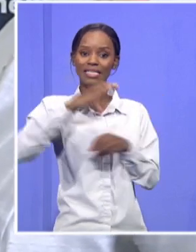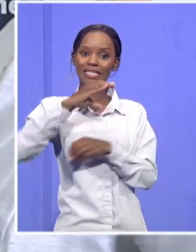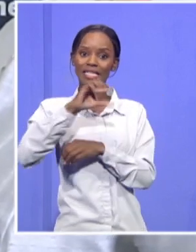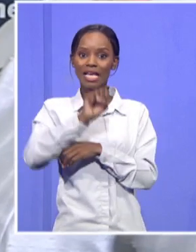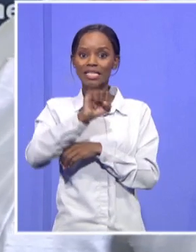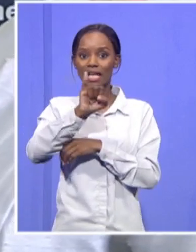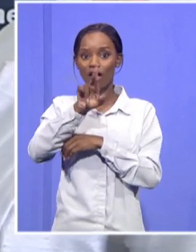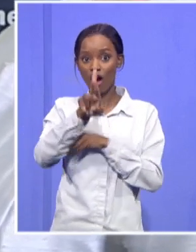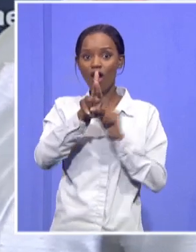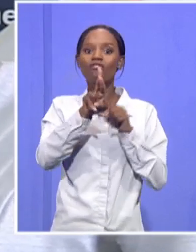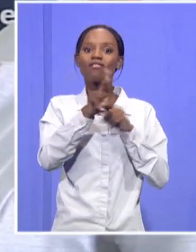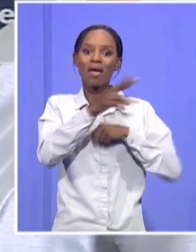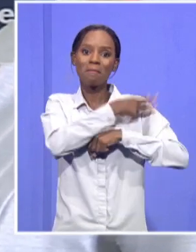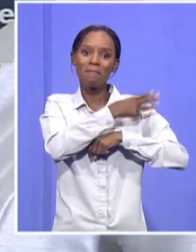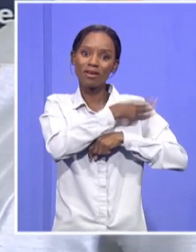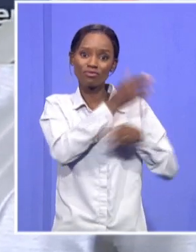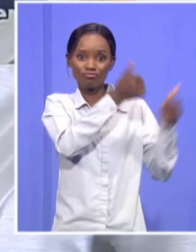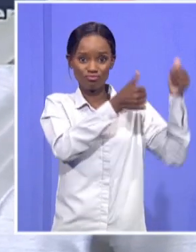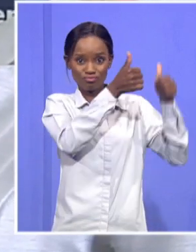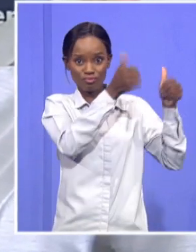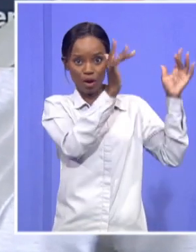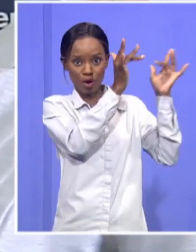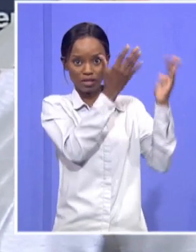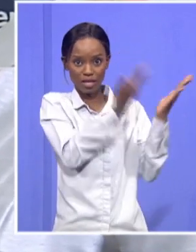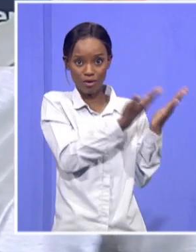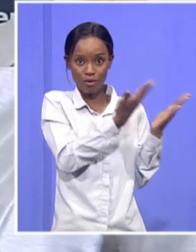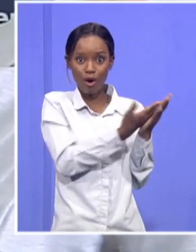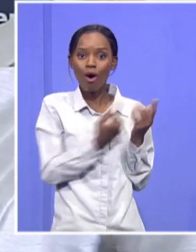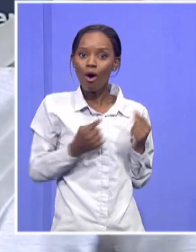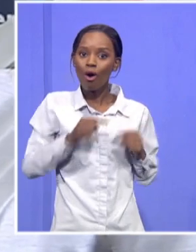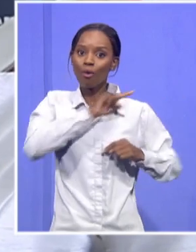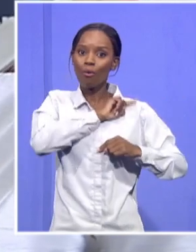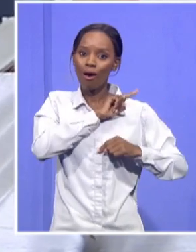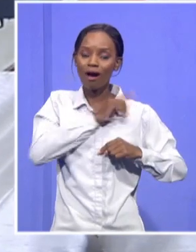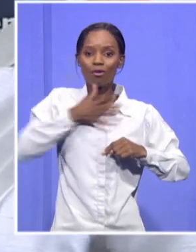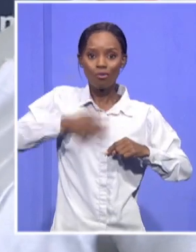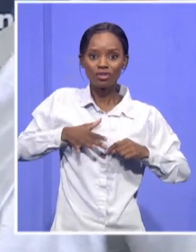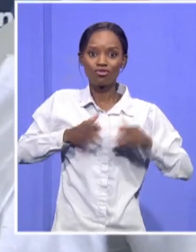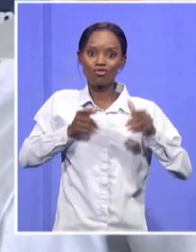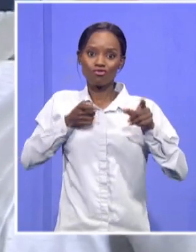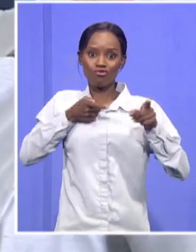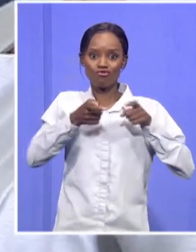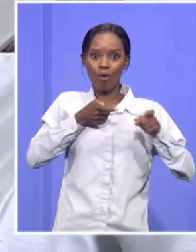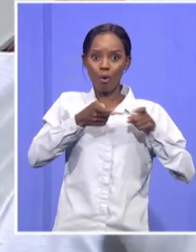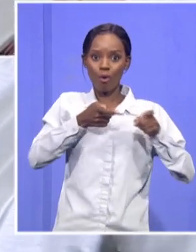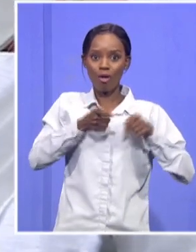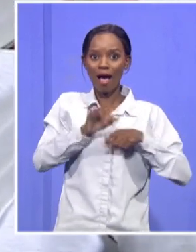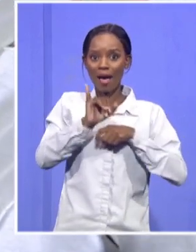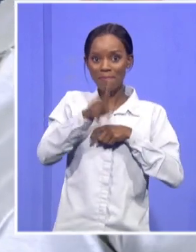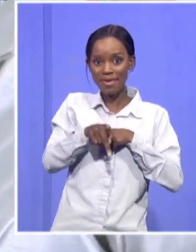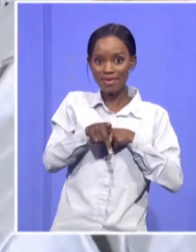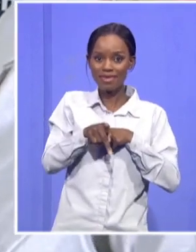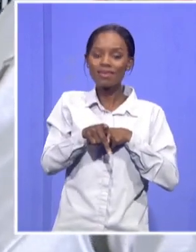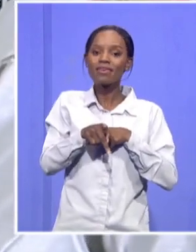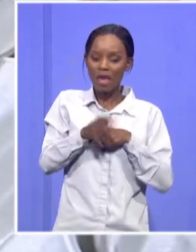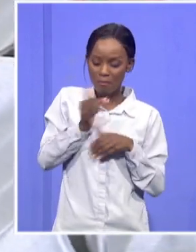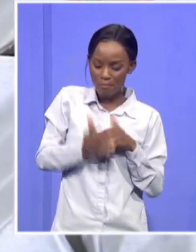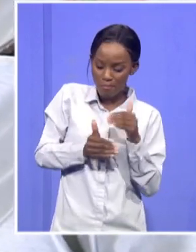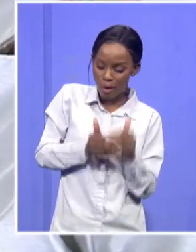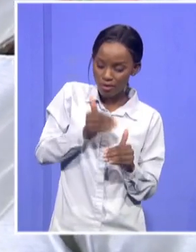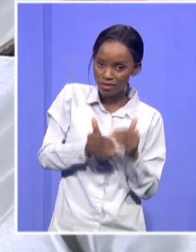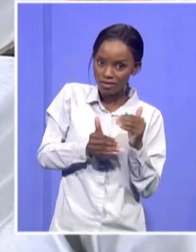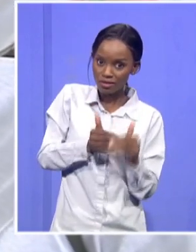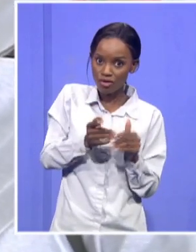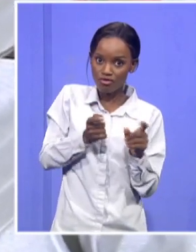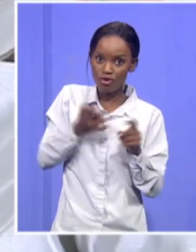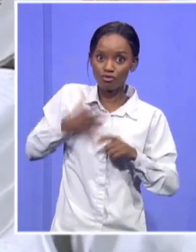management at CSIR, because we want to control the IP of the whole process. And what we can do is that we